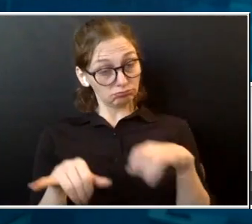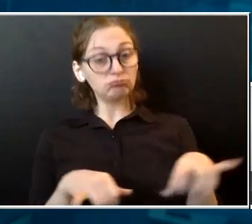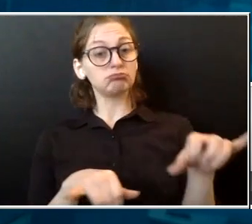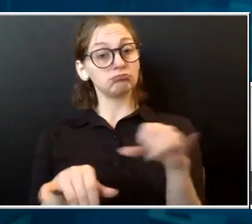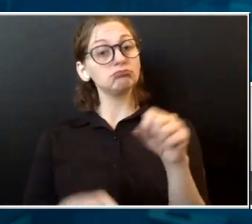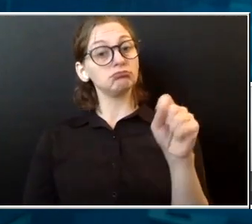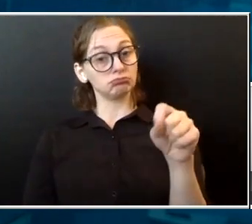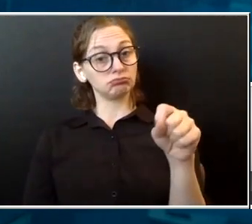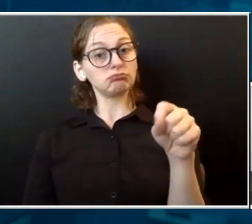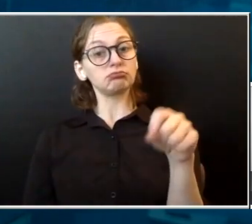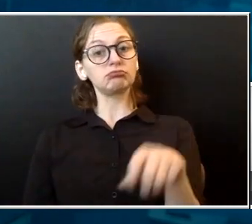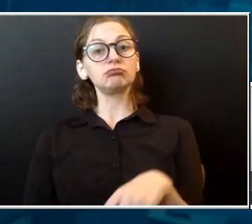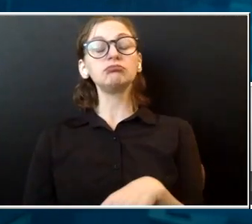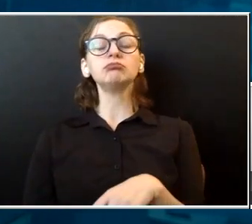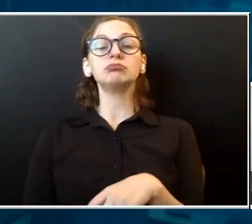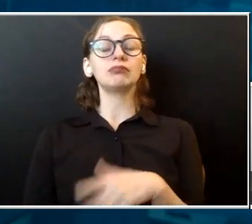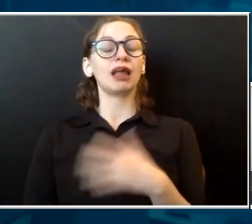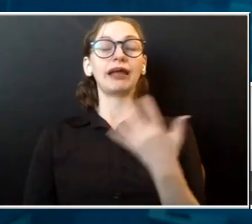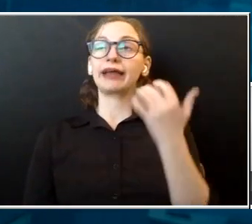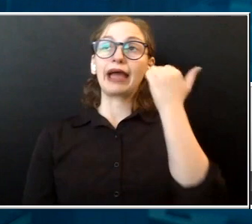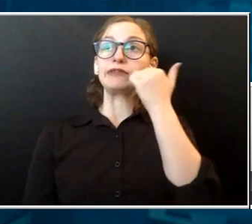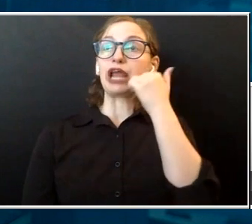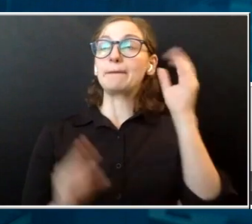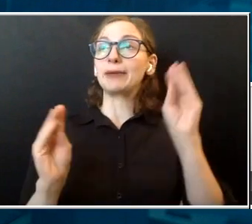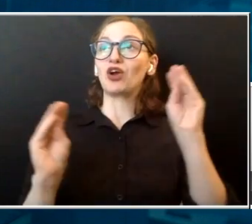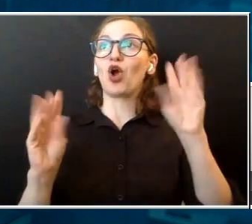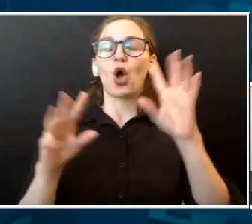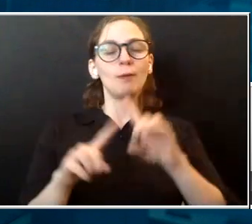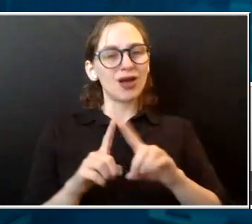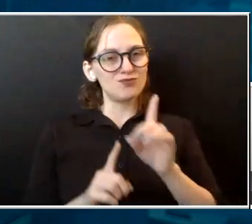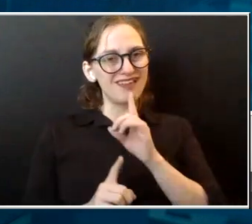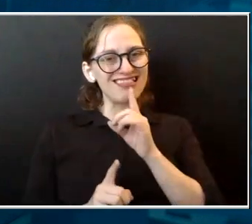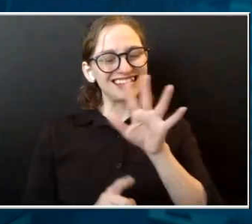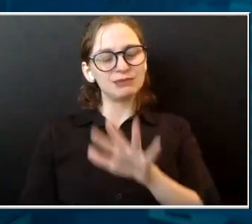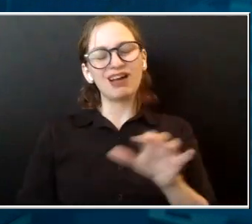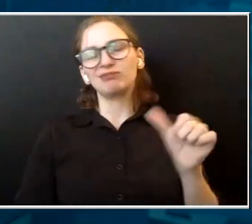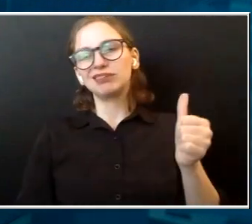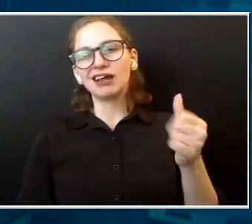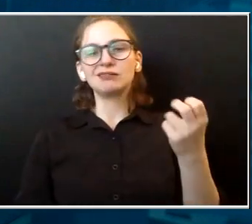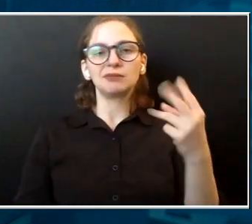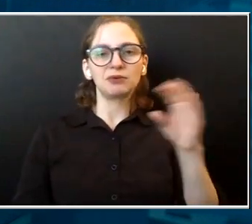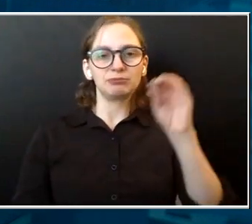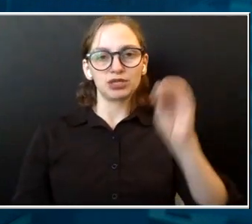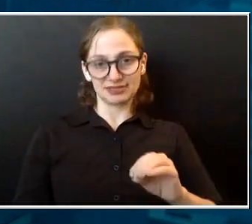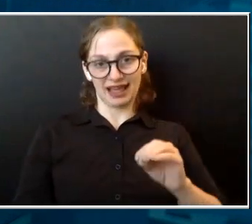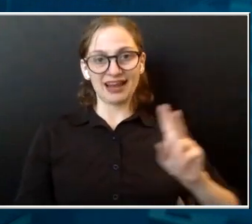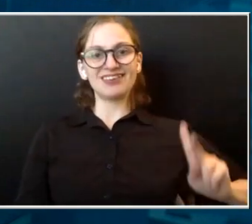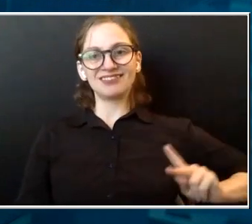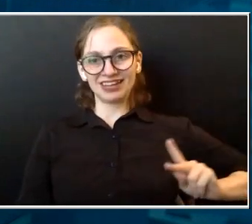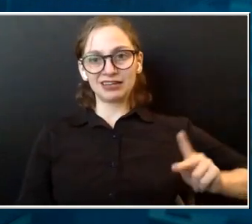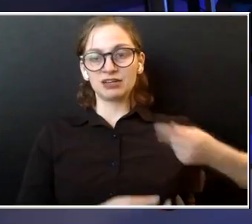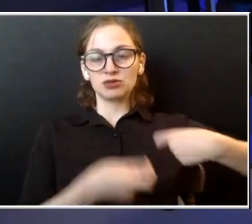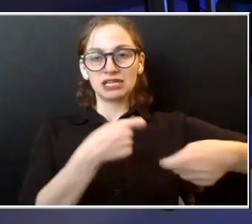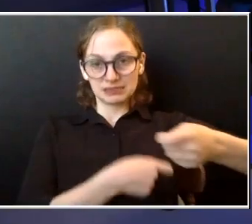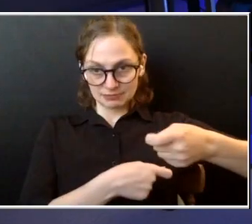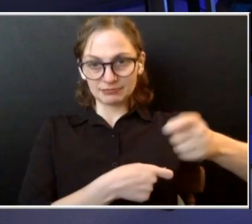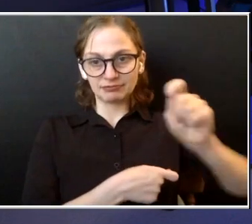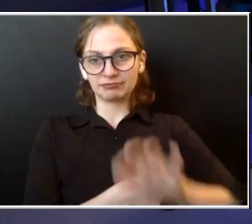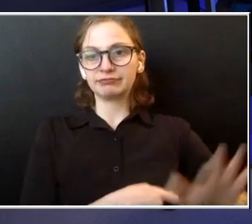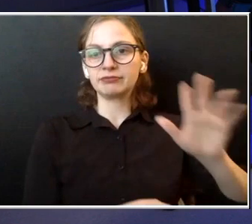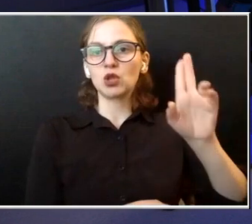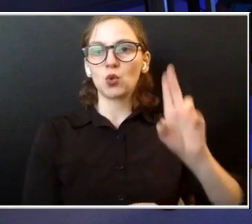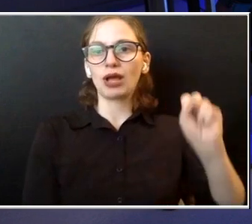miracle. But in reality, it's about 10 to 12% of kidney transplants across the United States are living donors. So it's